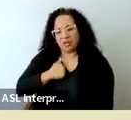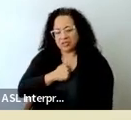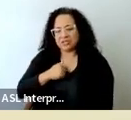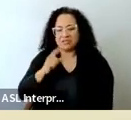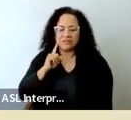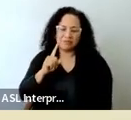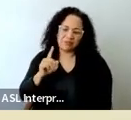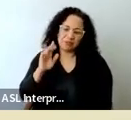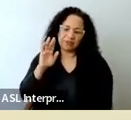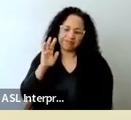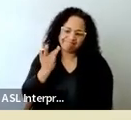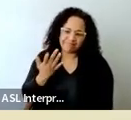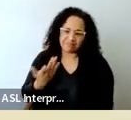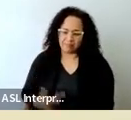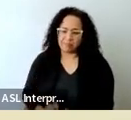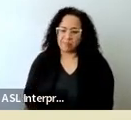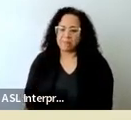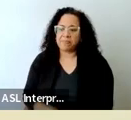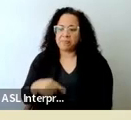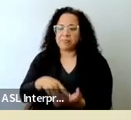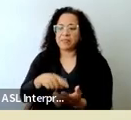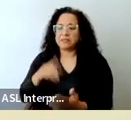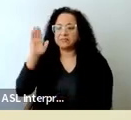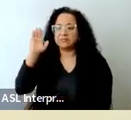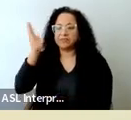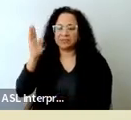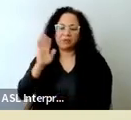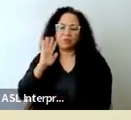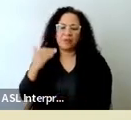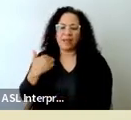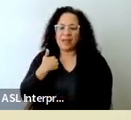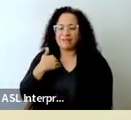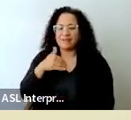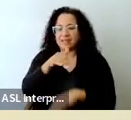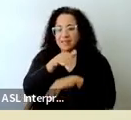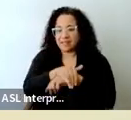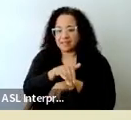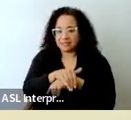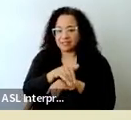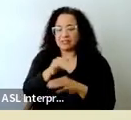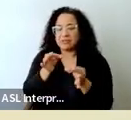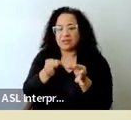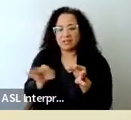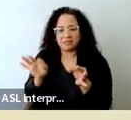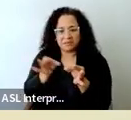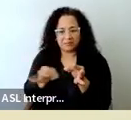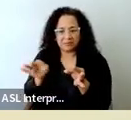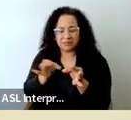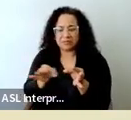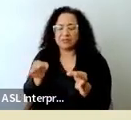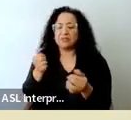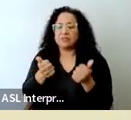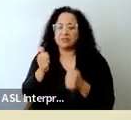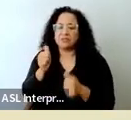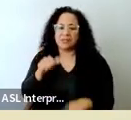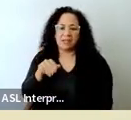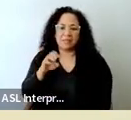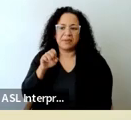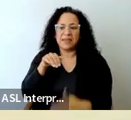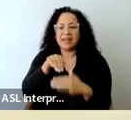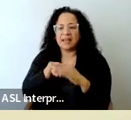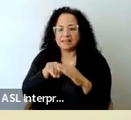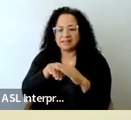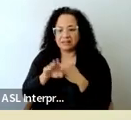the inconvenience. This presentation will have English closed captioning, which can be